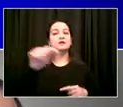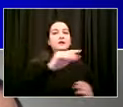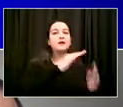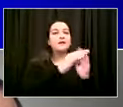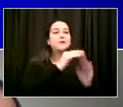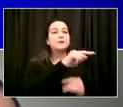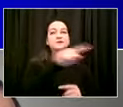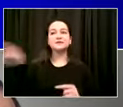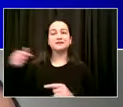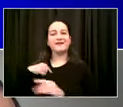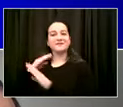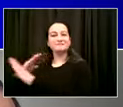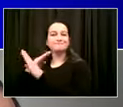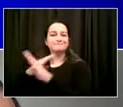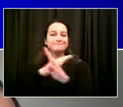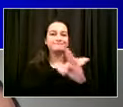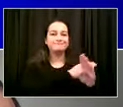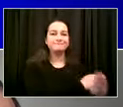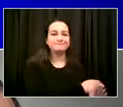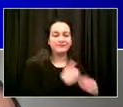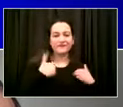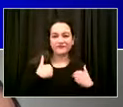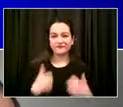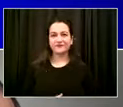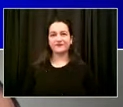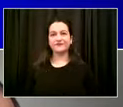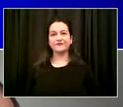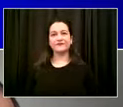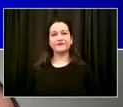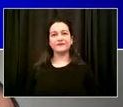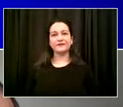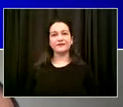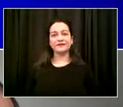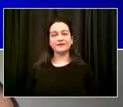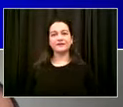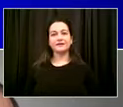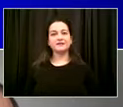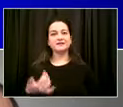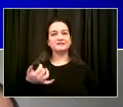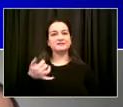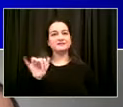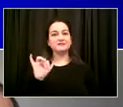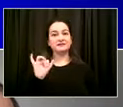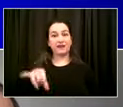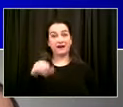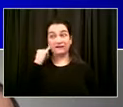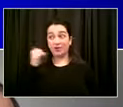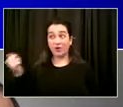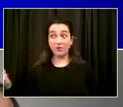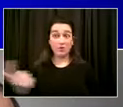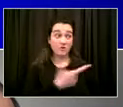the impact of the disease in many ways. And we're worried about variants for sure. But what I'm concerned about is how do we box out